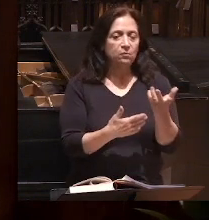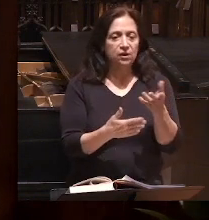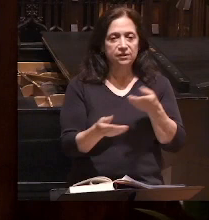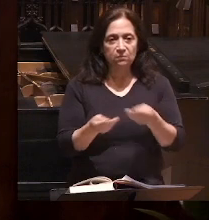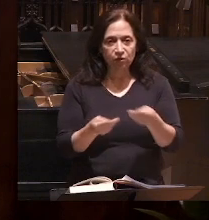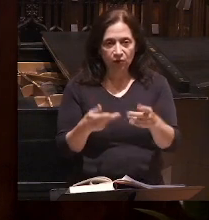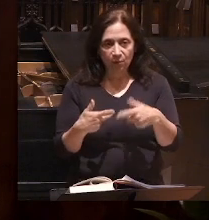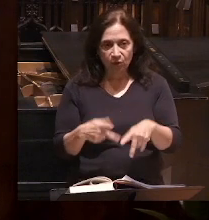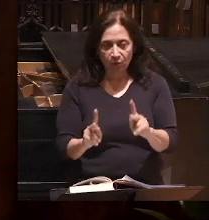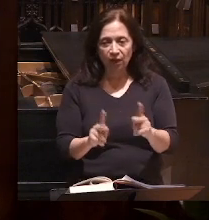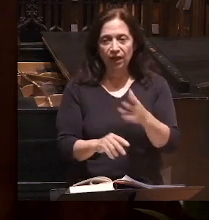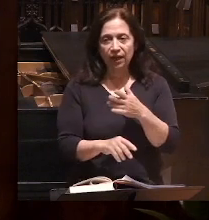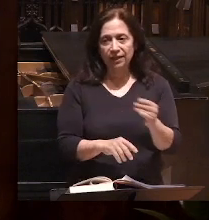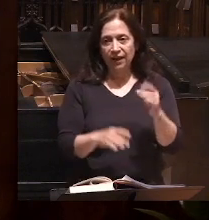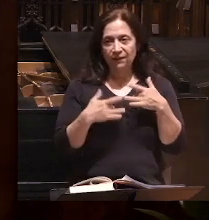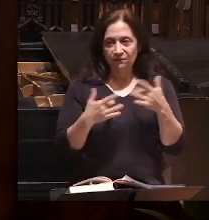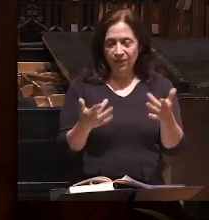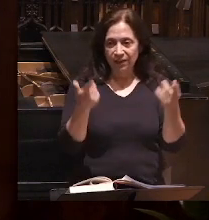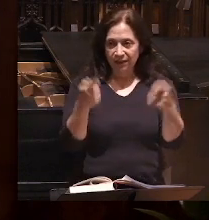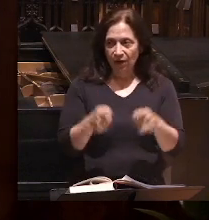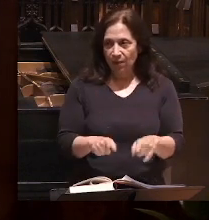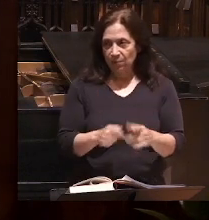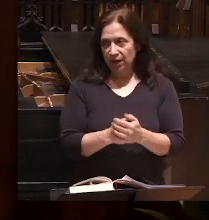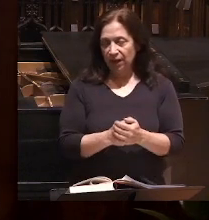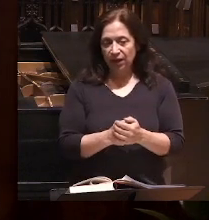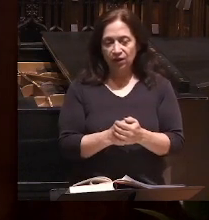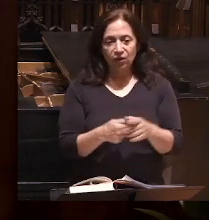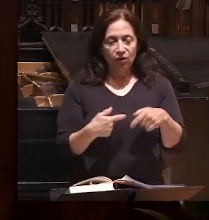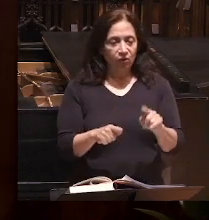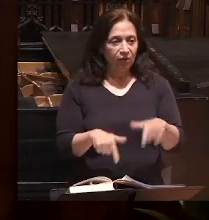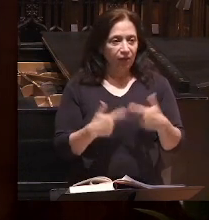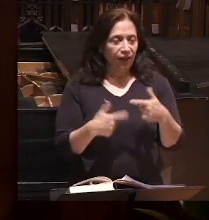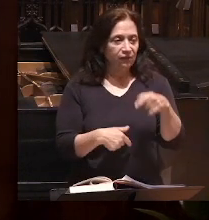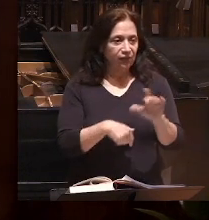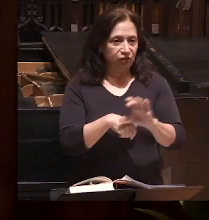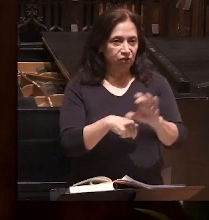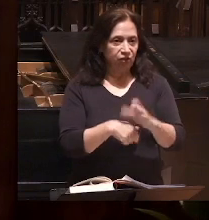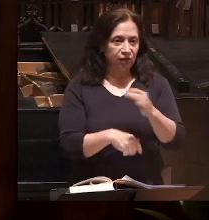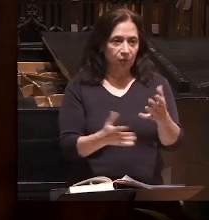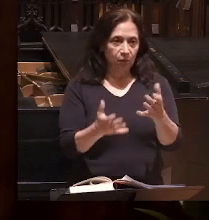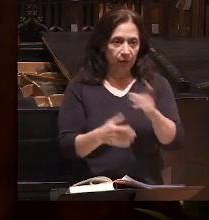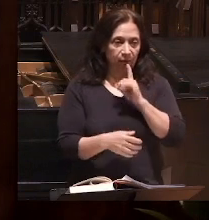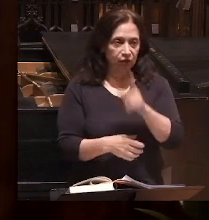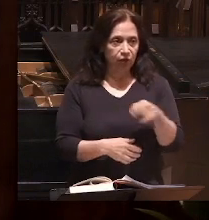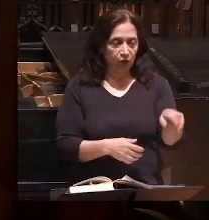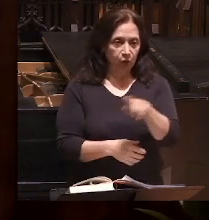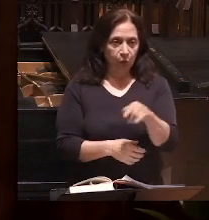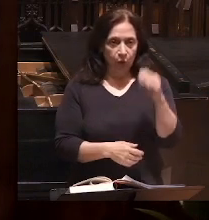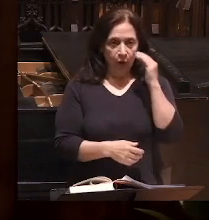ministry opportunities, about events happening in the life of this congregation, and we want to make sure that you